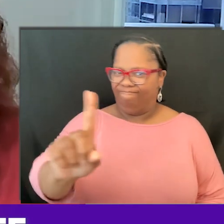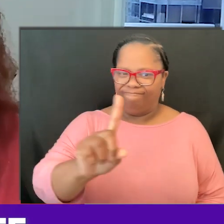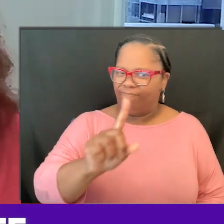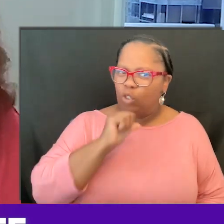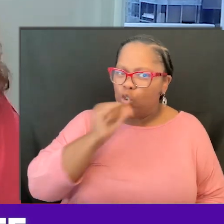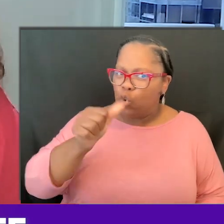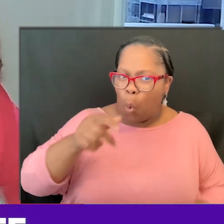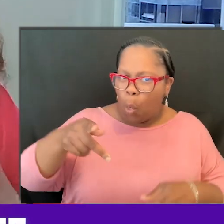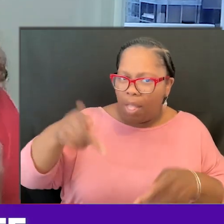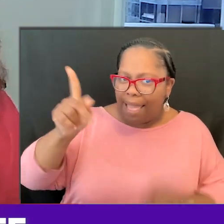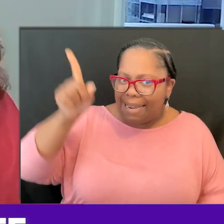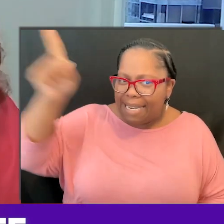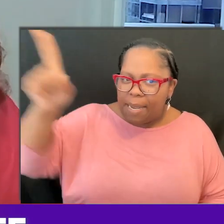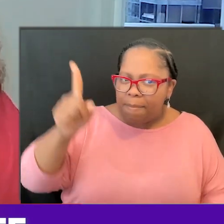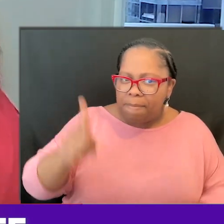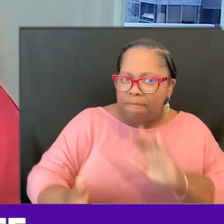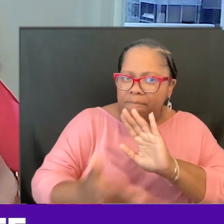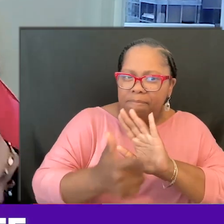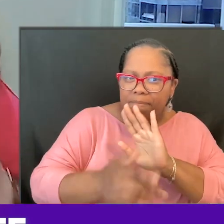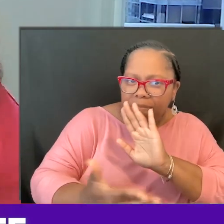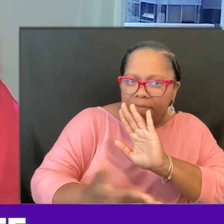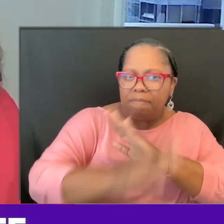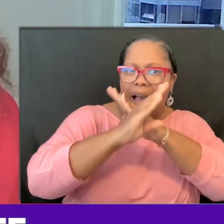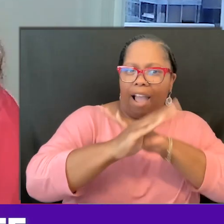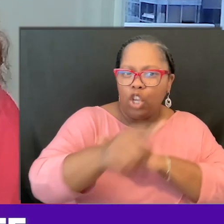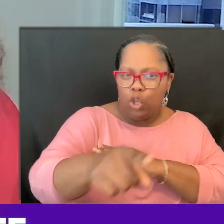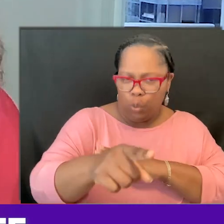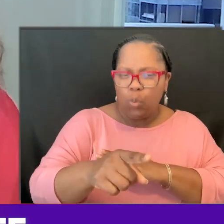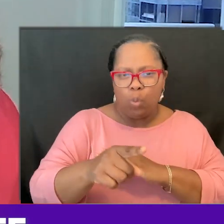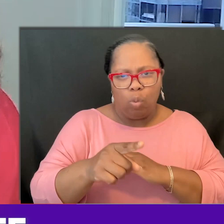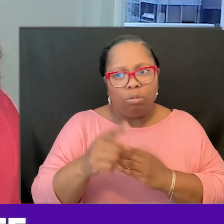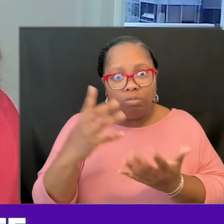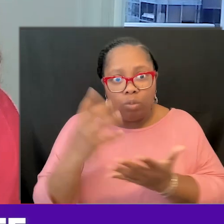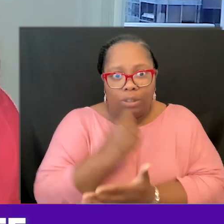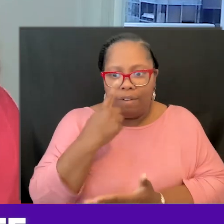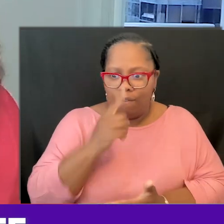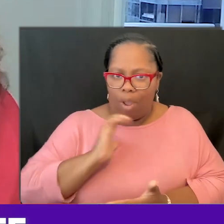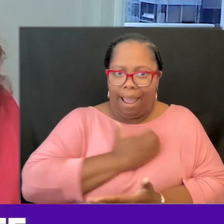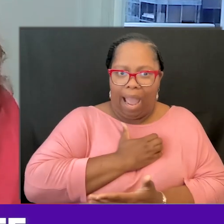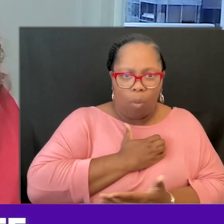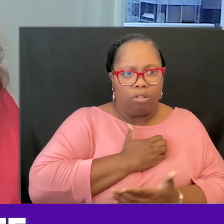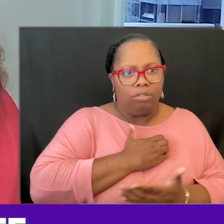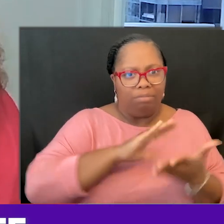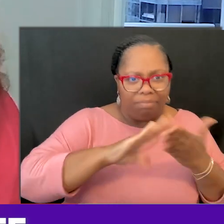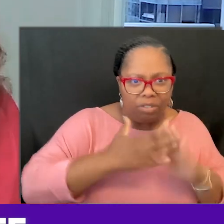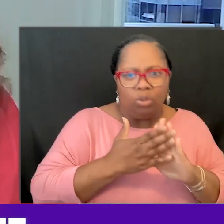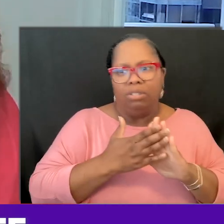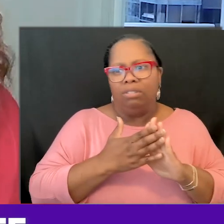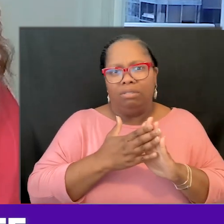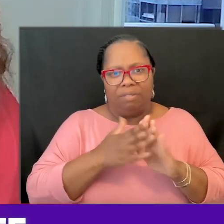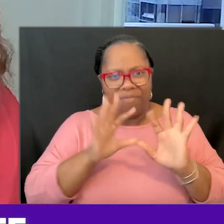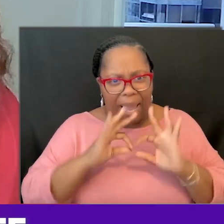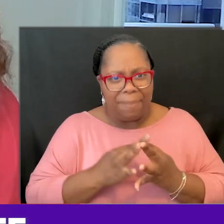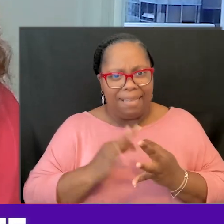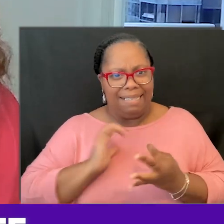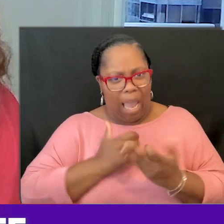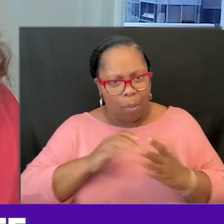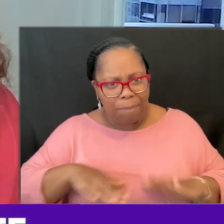our families, our babies, and our schools. Resist the FUD.